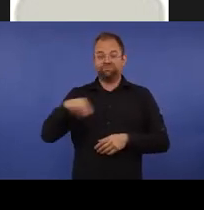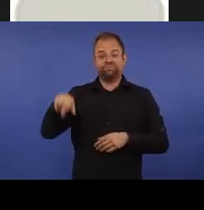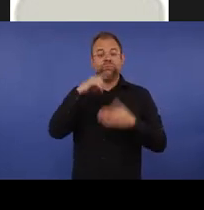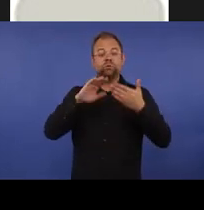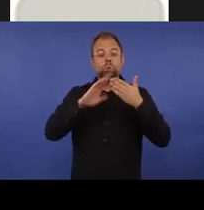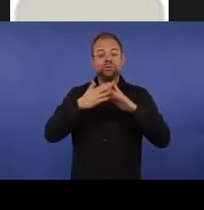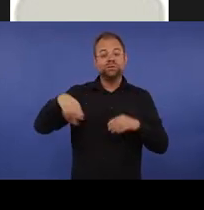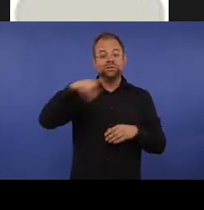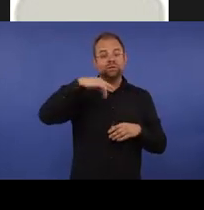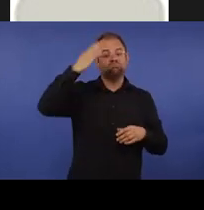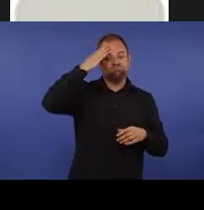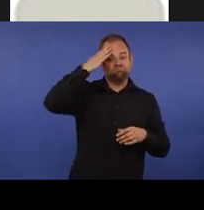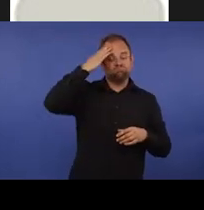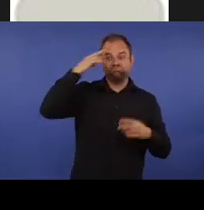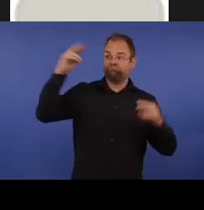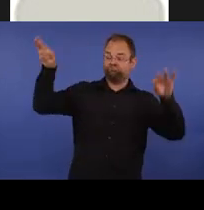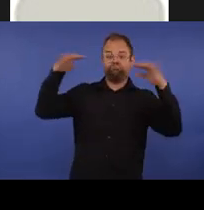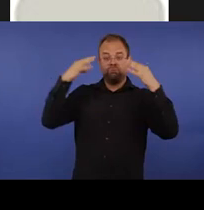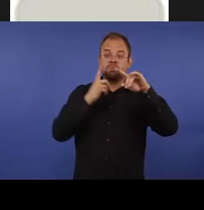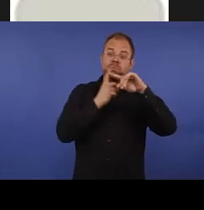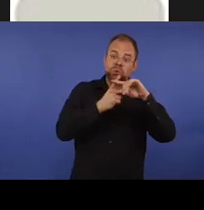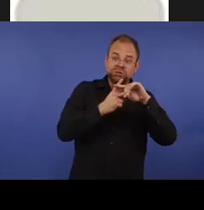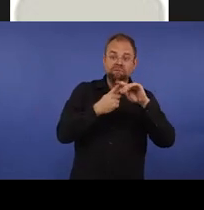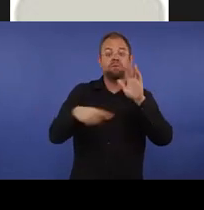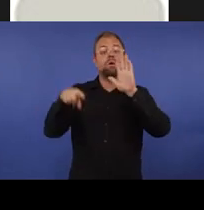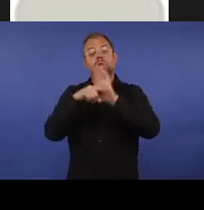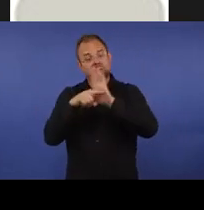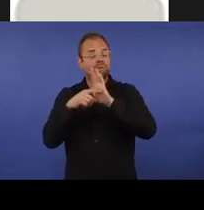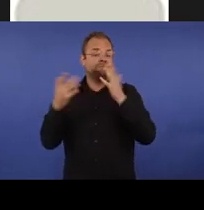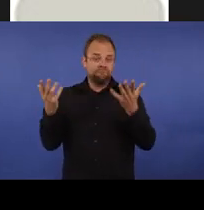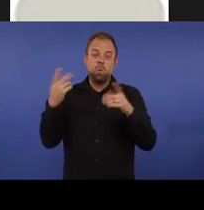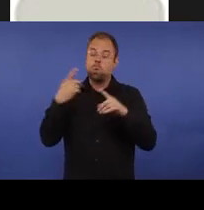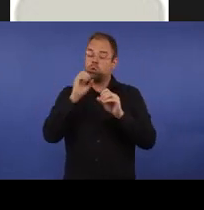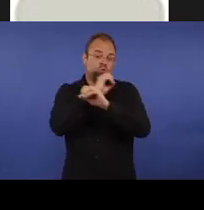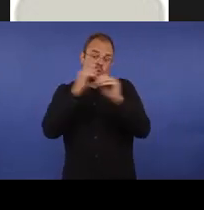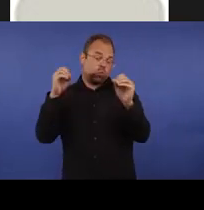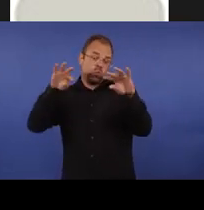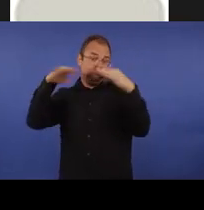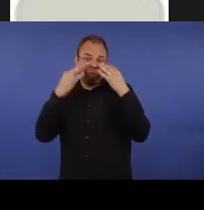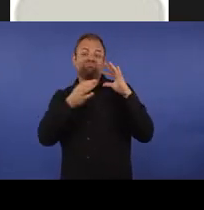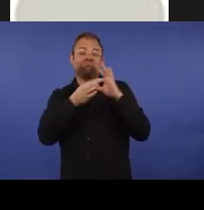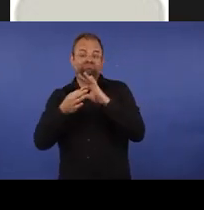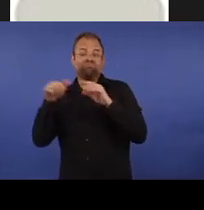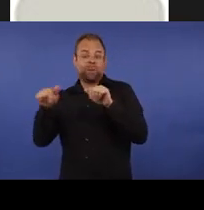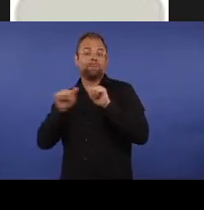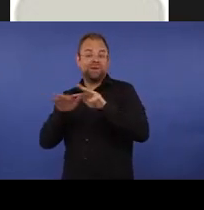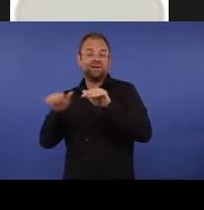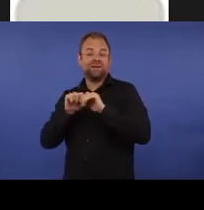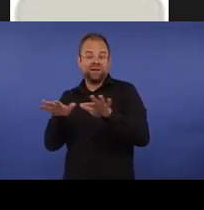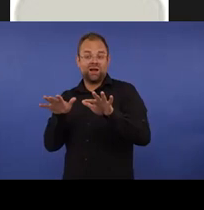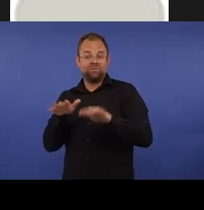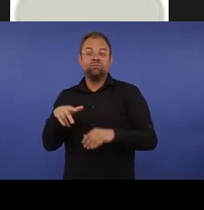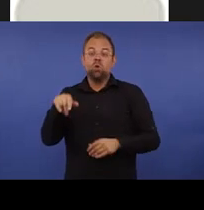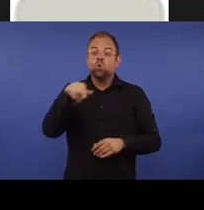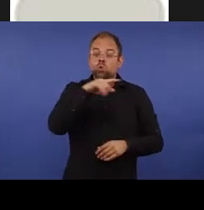disproportionate number of disabled people who have died as a result of COVID because of poverty and lack of